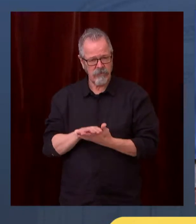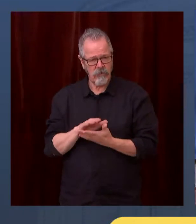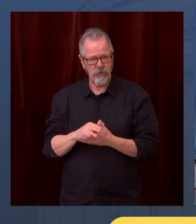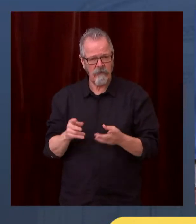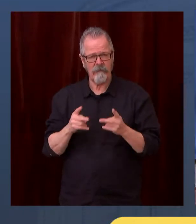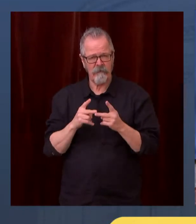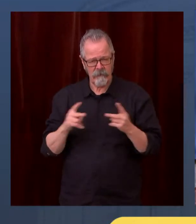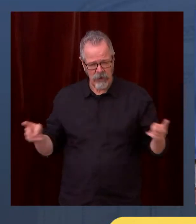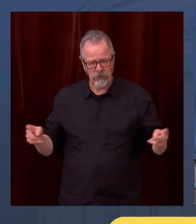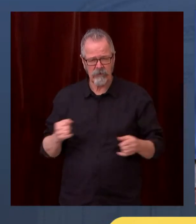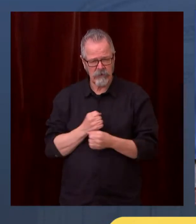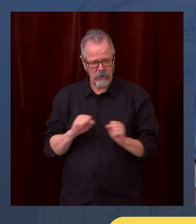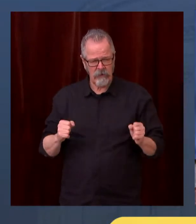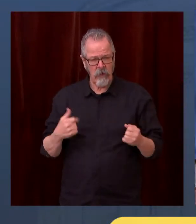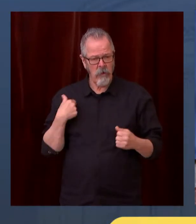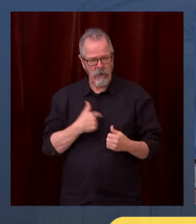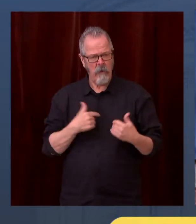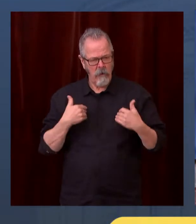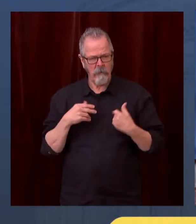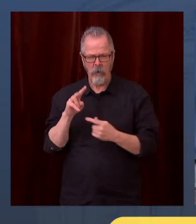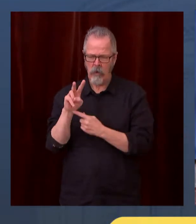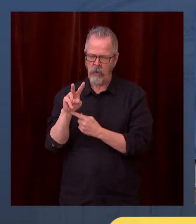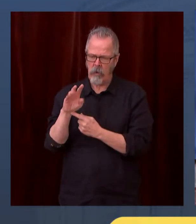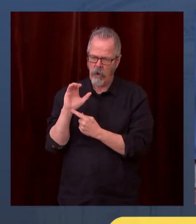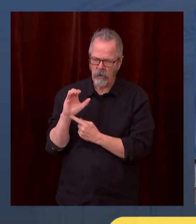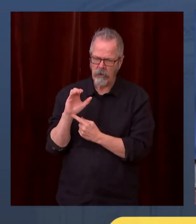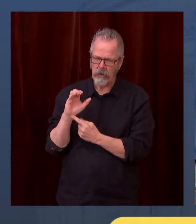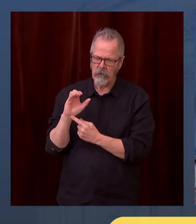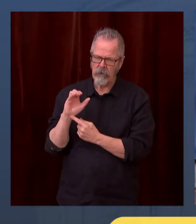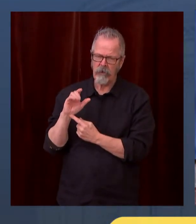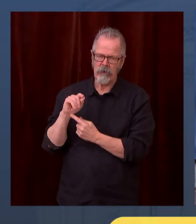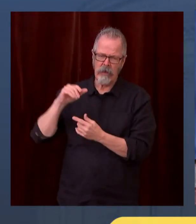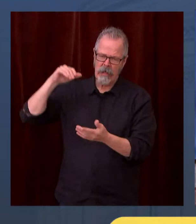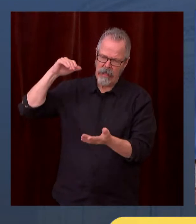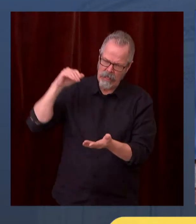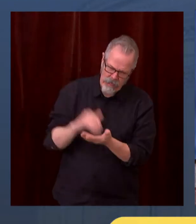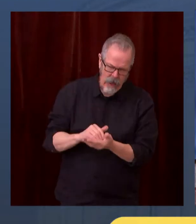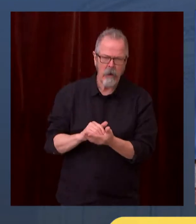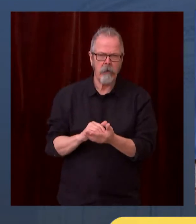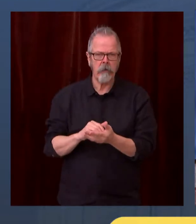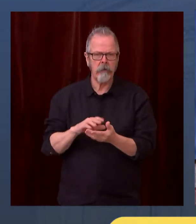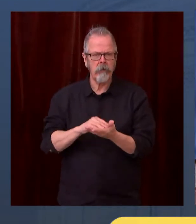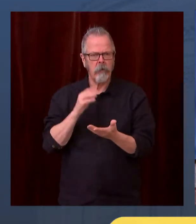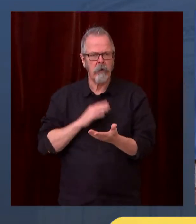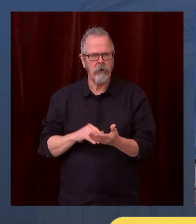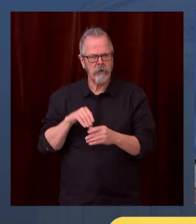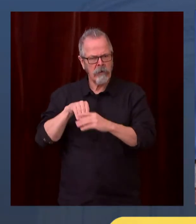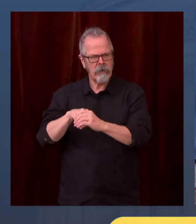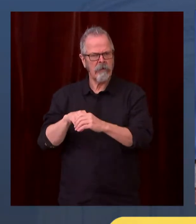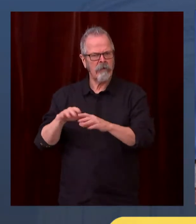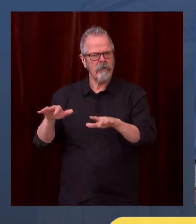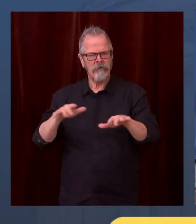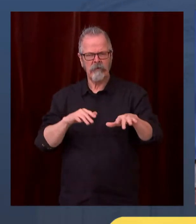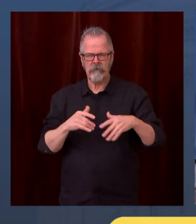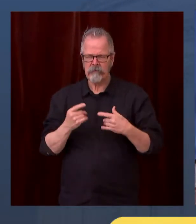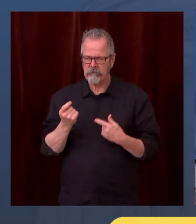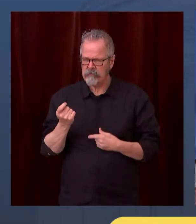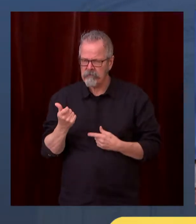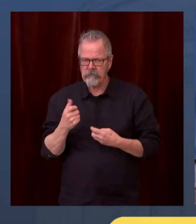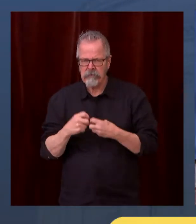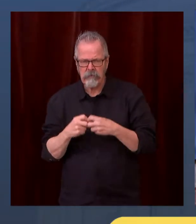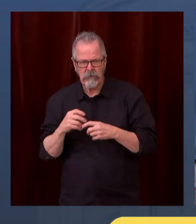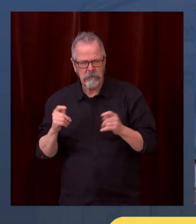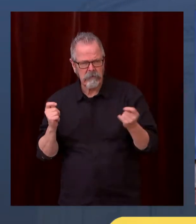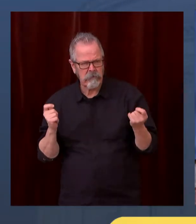had very minimal in-school transmission. And yet we've had very good education because of our tremendous